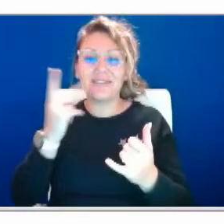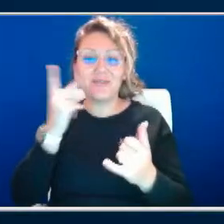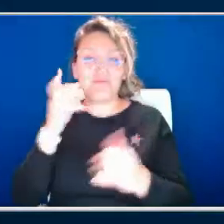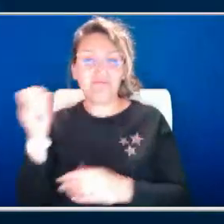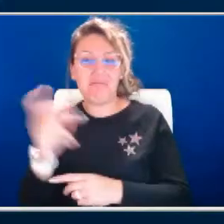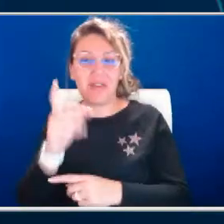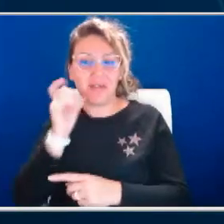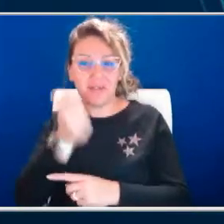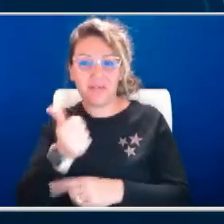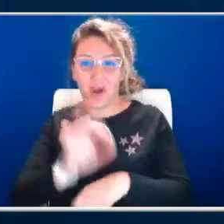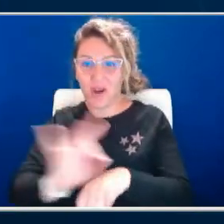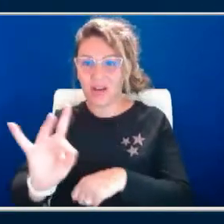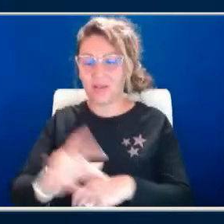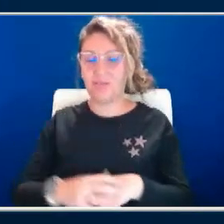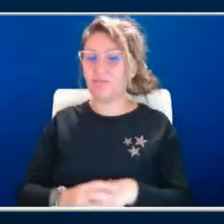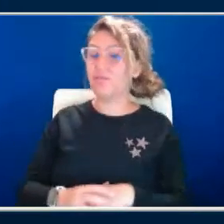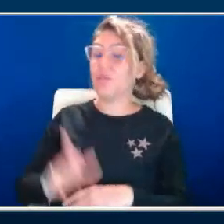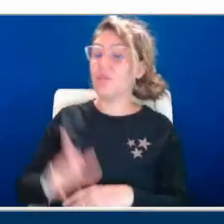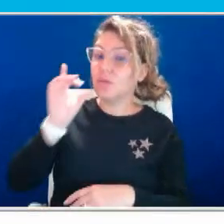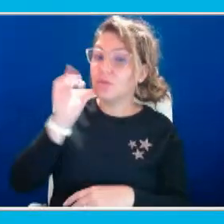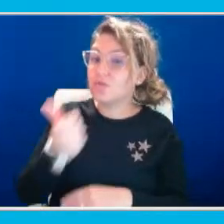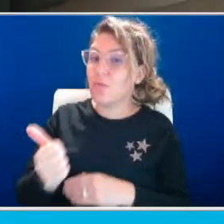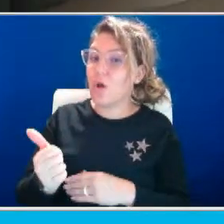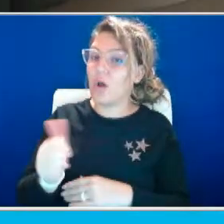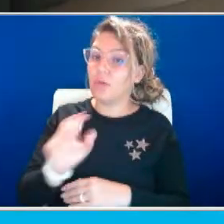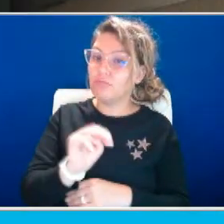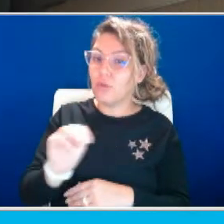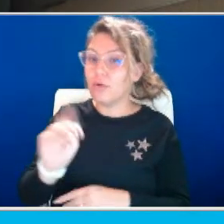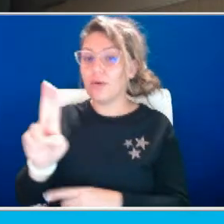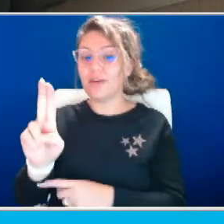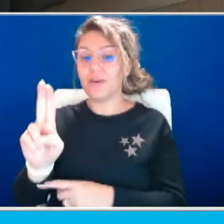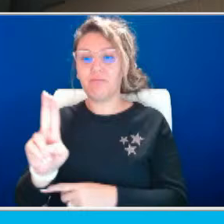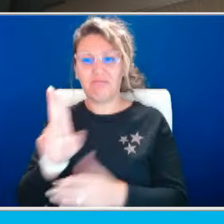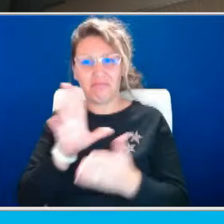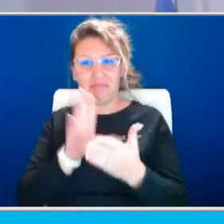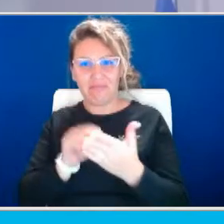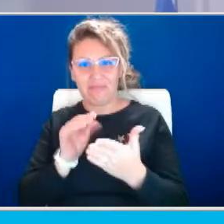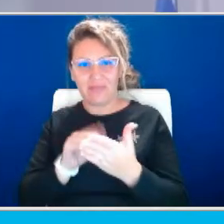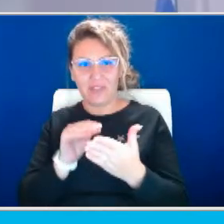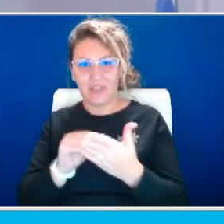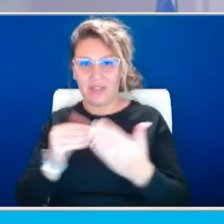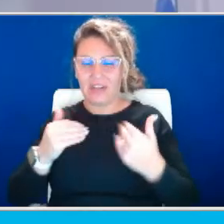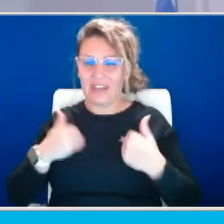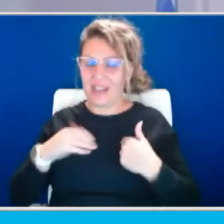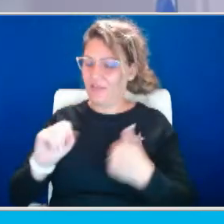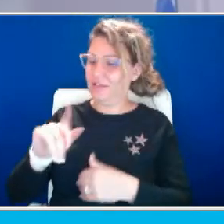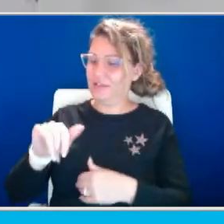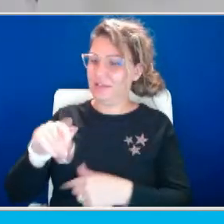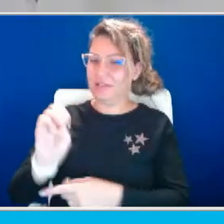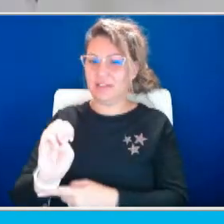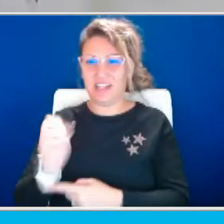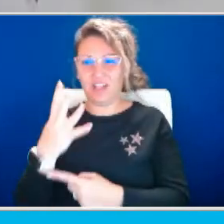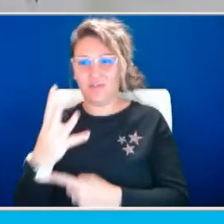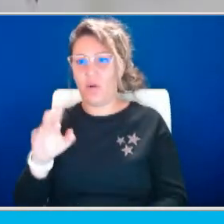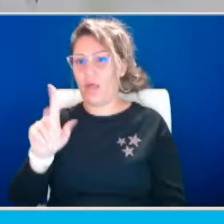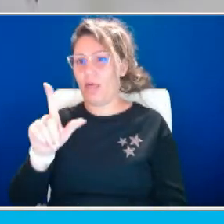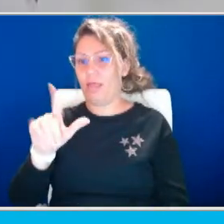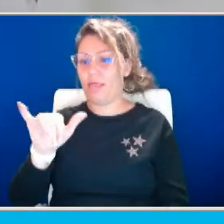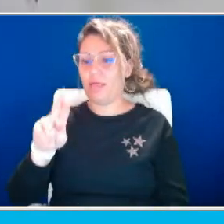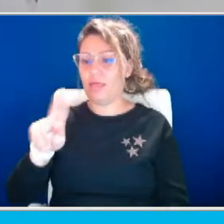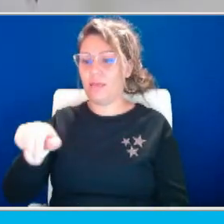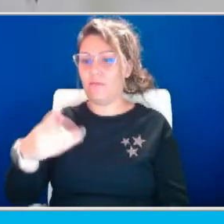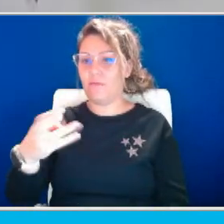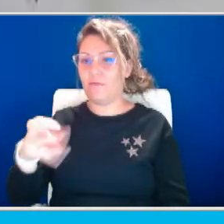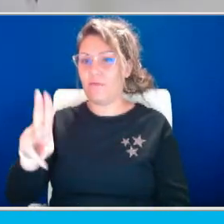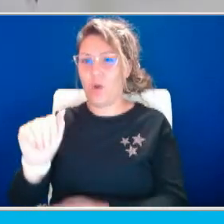8. Coming up tomorrow on the Morning Medical Update, learning you have stage 4 lymphoma is devastating. We've had a good life, and I've